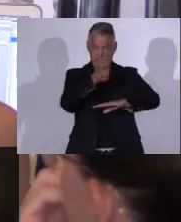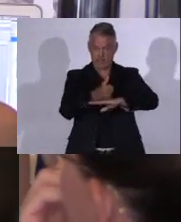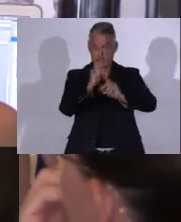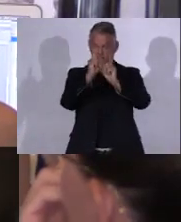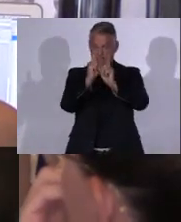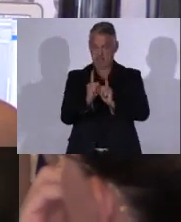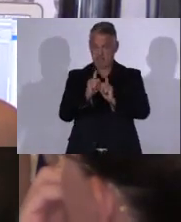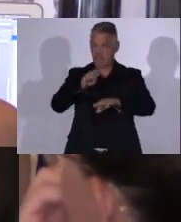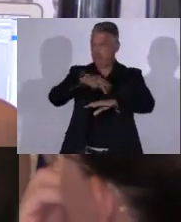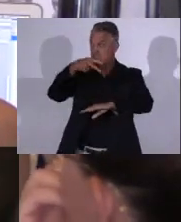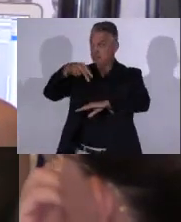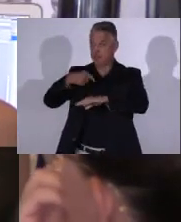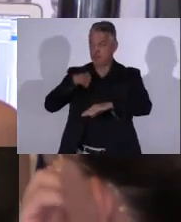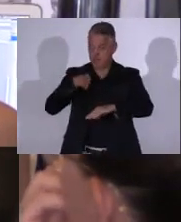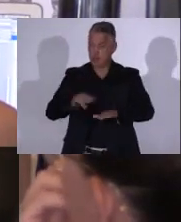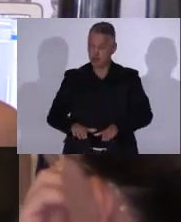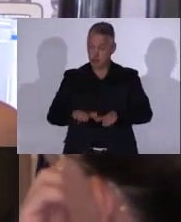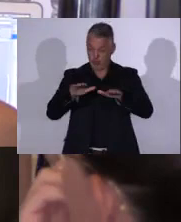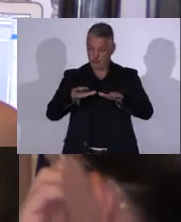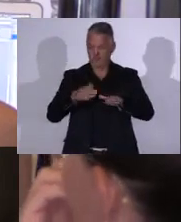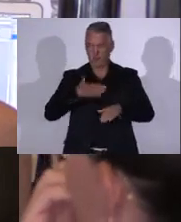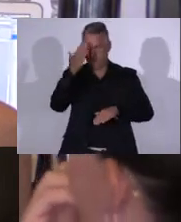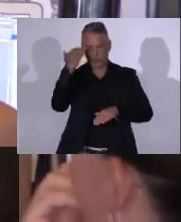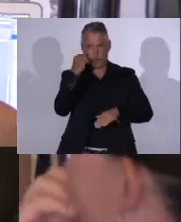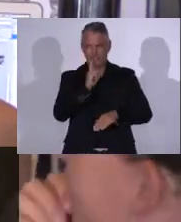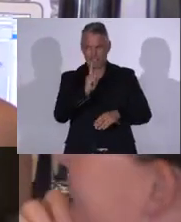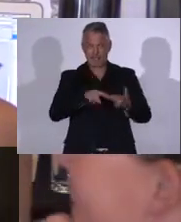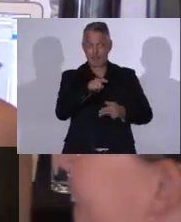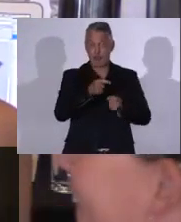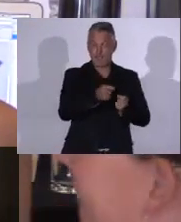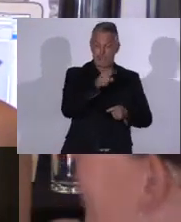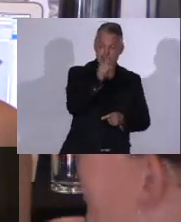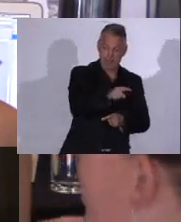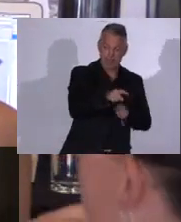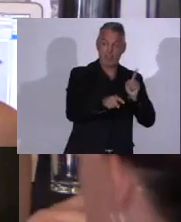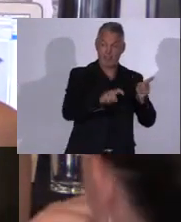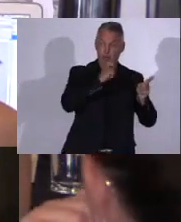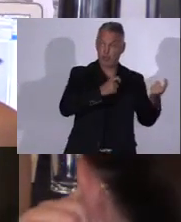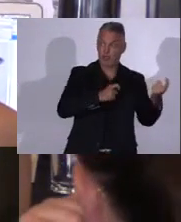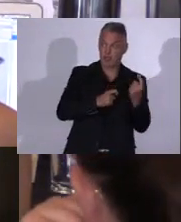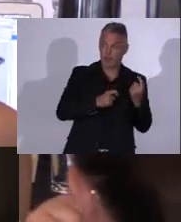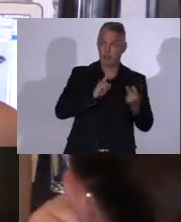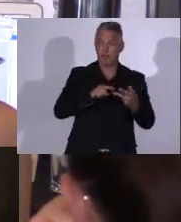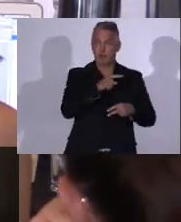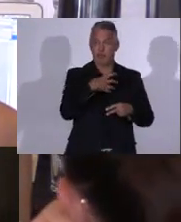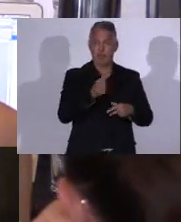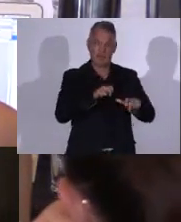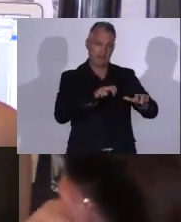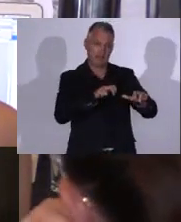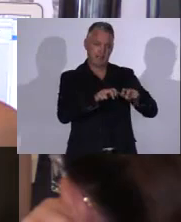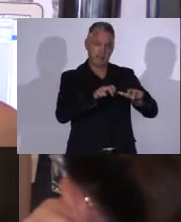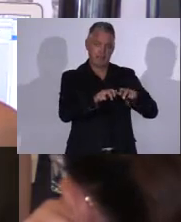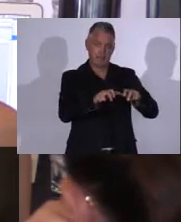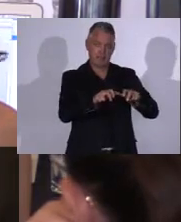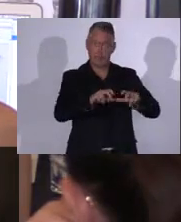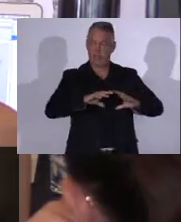Growing up, I remember my mom says, if you feed them, they will come. So if you put the soup van close to where your activity is, there might be a